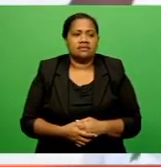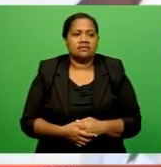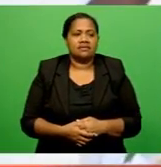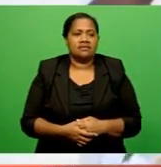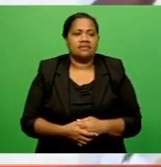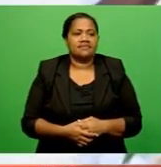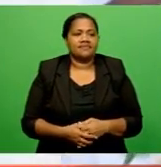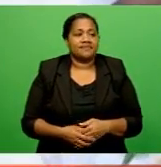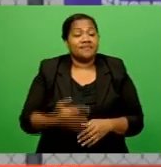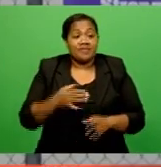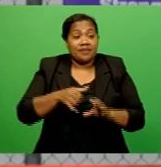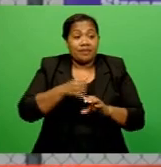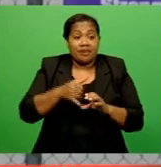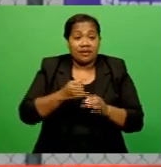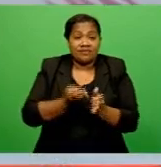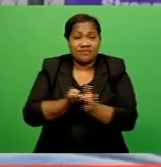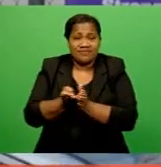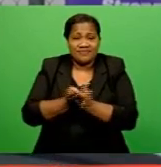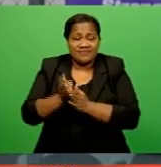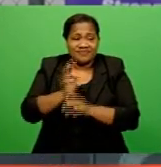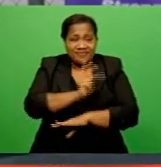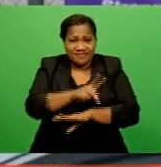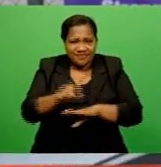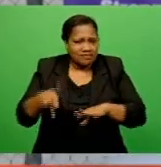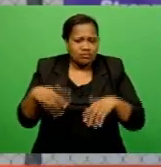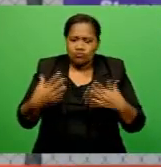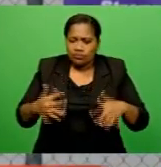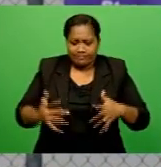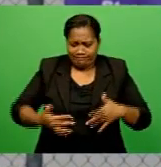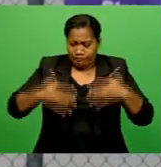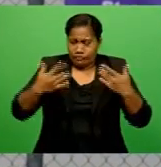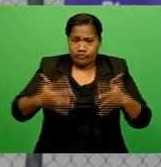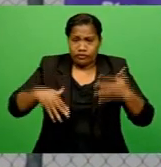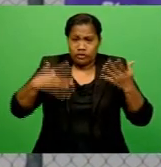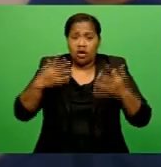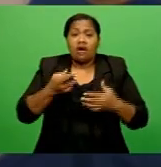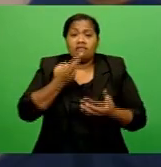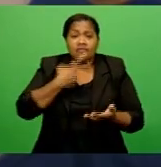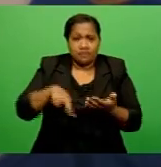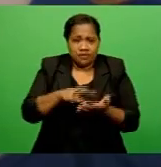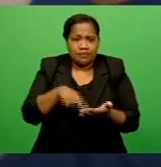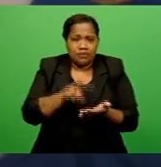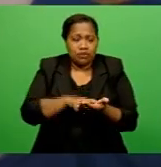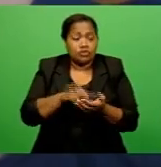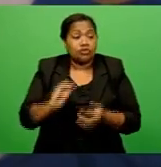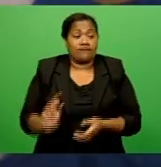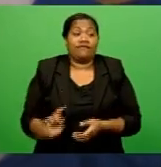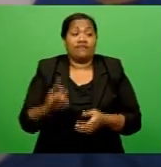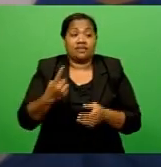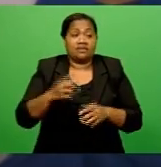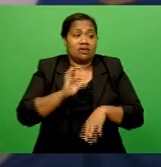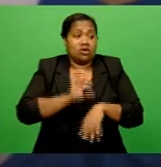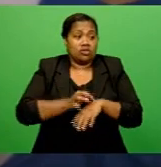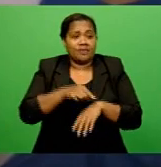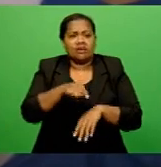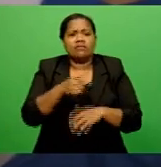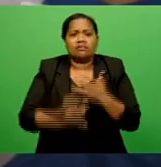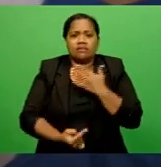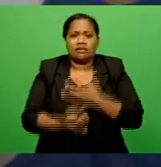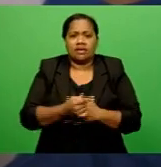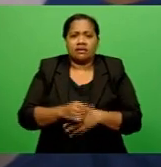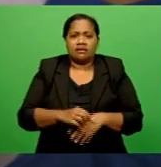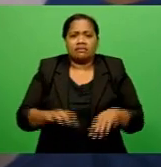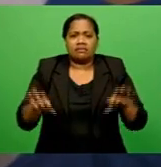Medical Services Pacific has been receiving since the setup of its first clinic is nothing short of shocking.